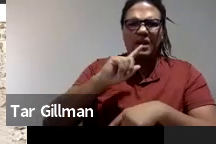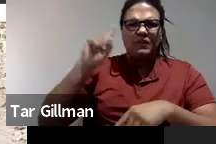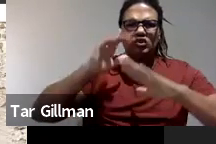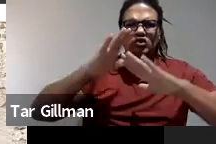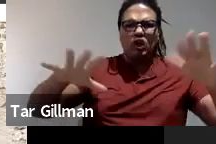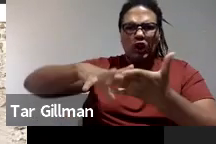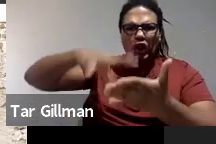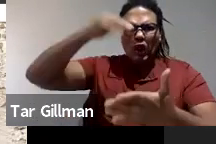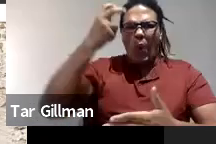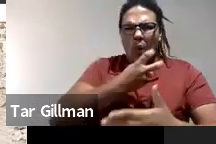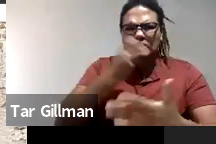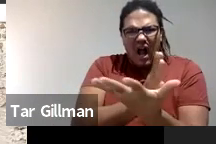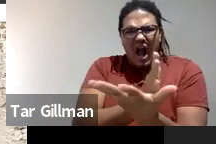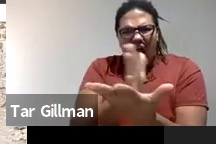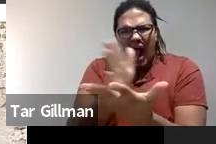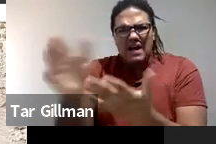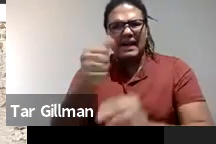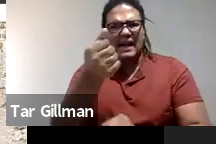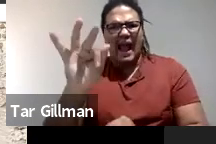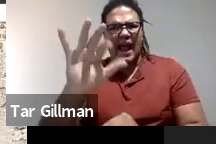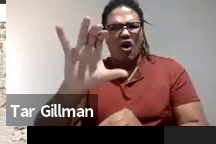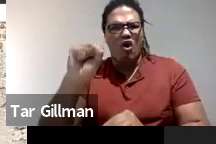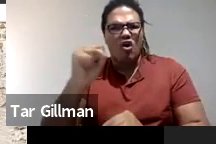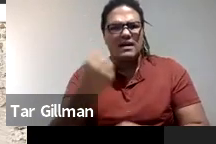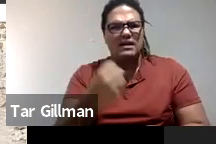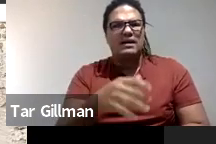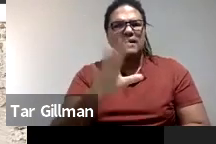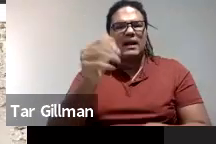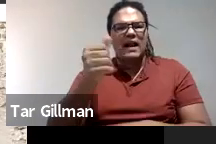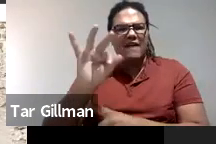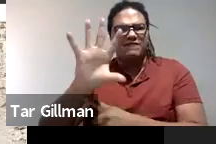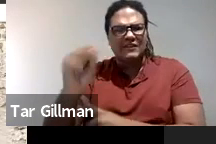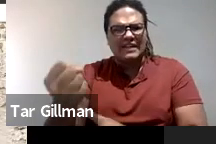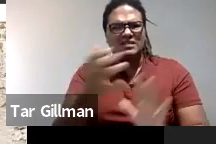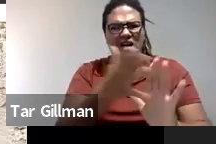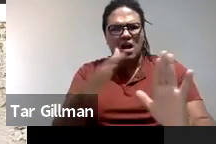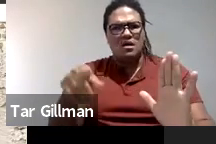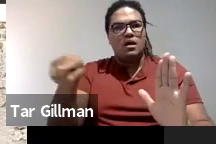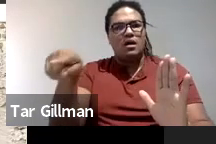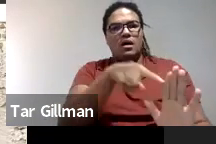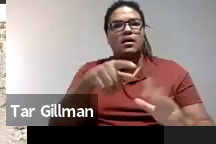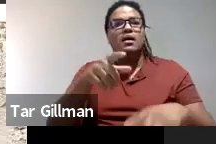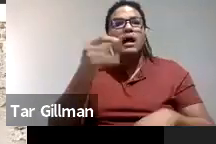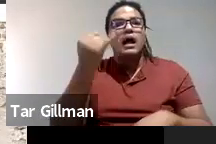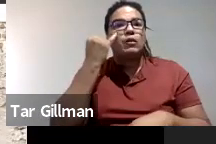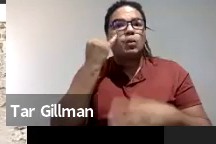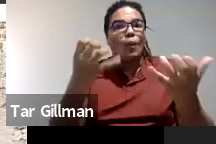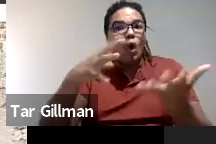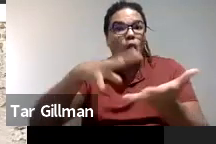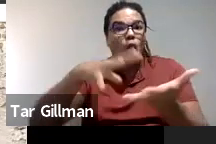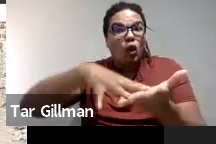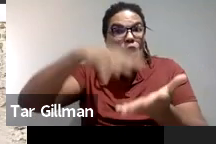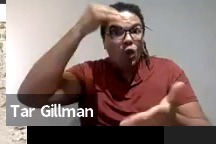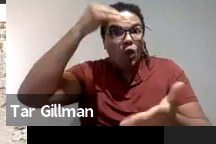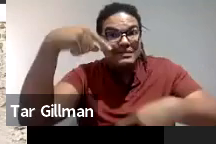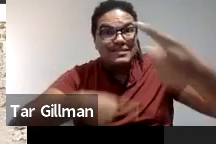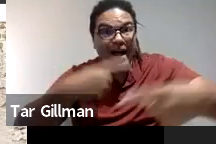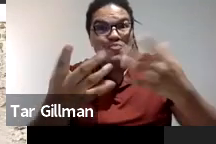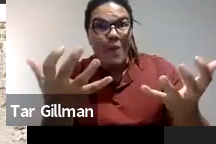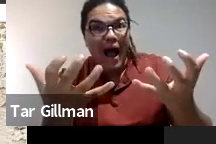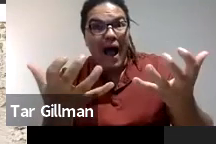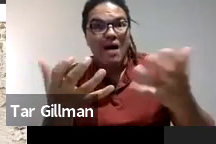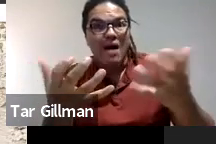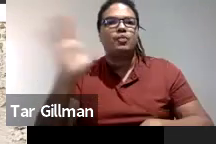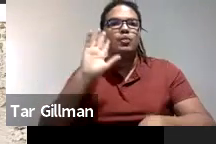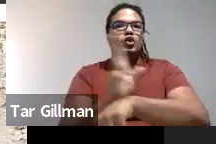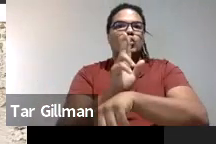Now, this recommendation forced deaf children to learn oralism all through the 50s and the 60s and the